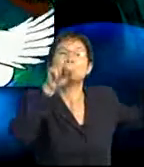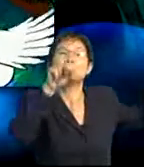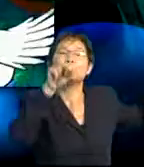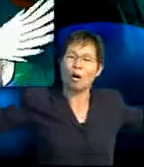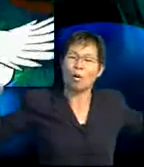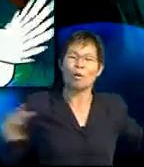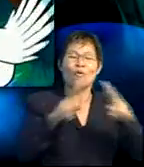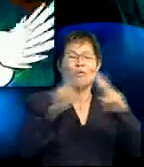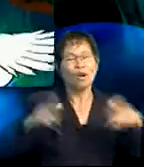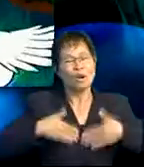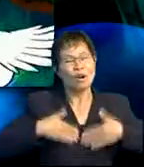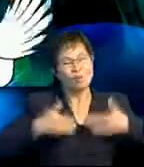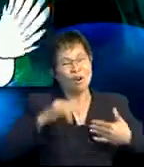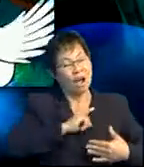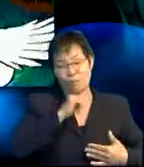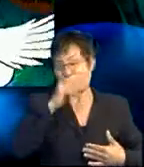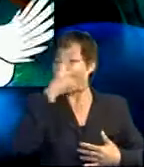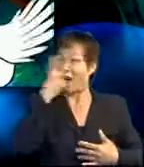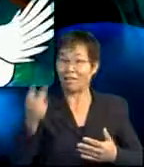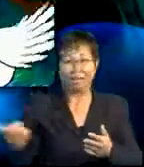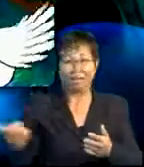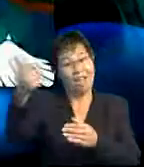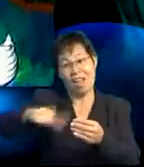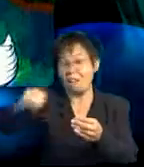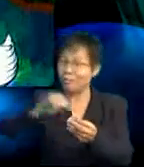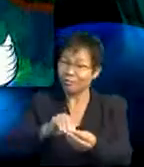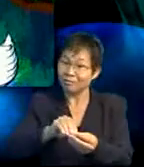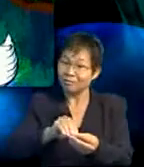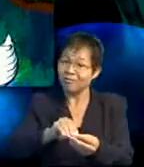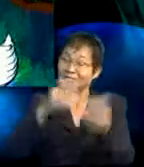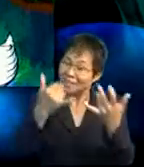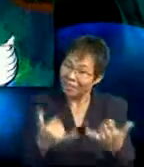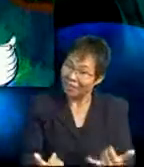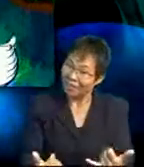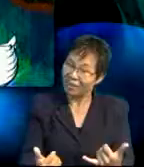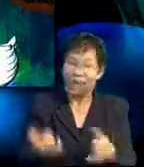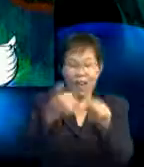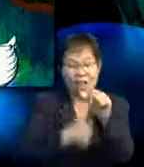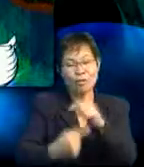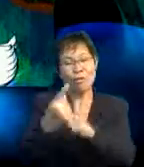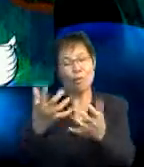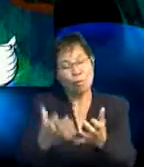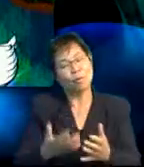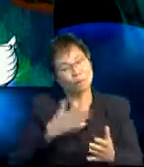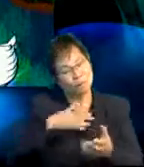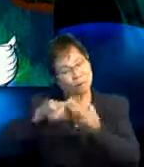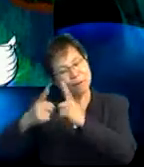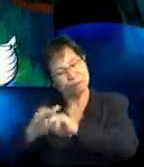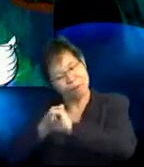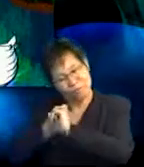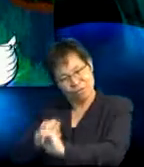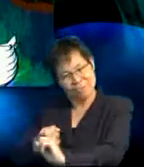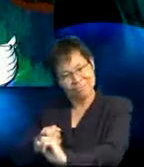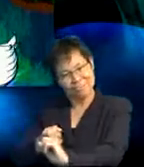very happy. "I'm not ugly anymore," he said. "Now everyone wants to be my